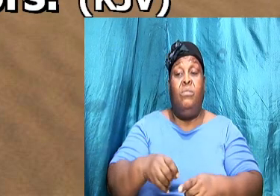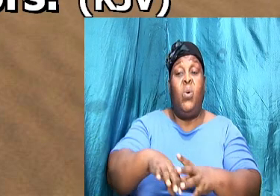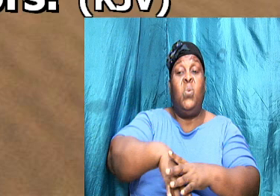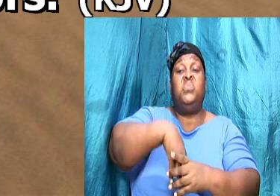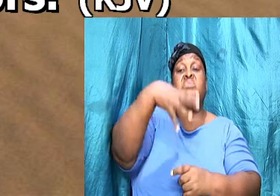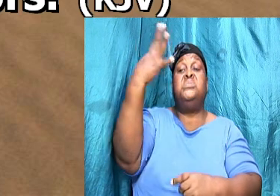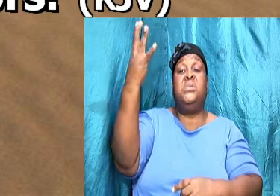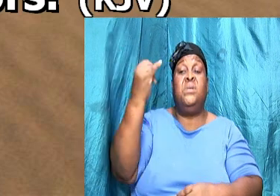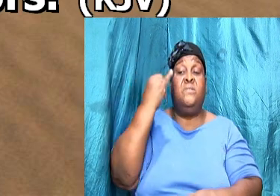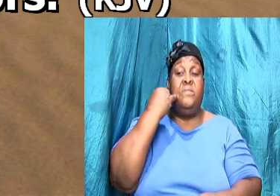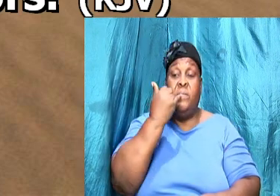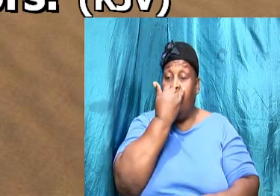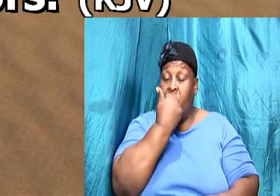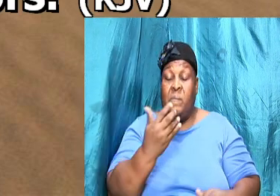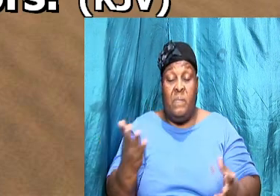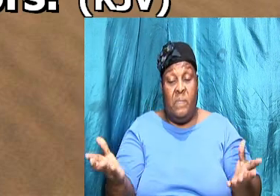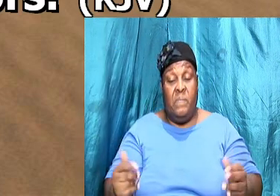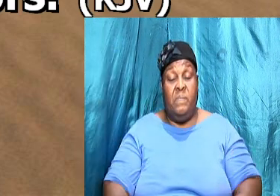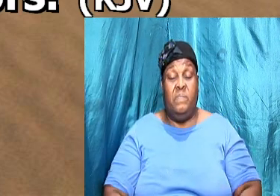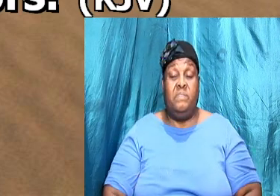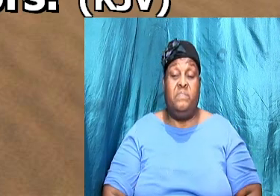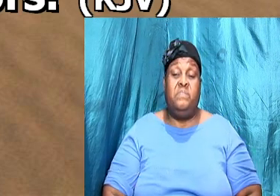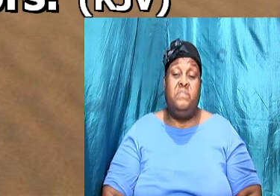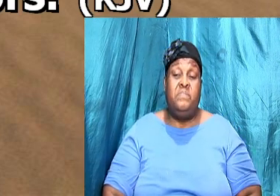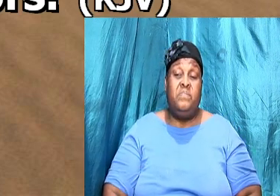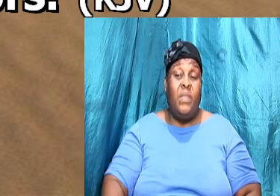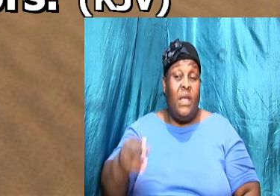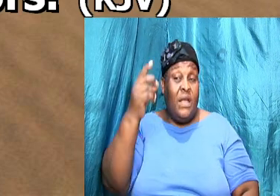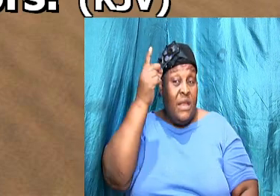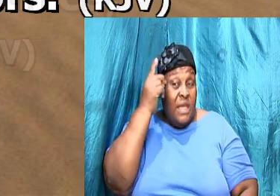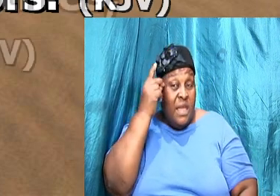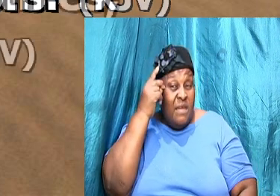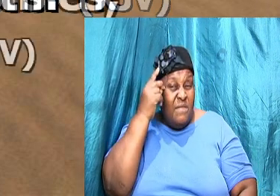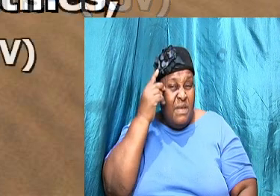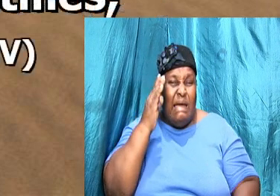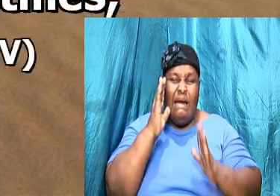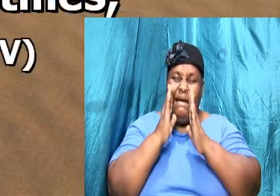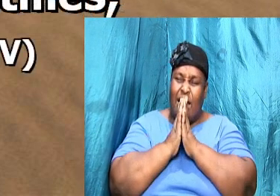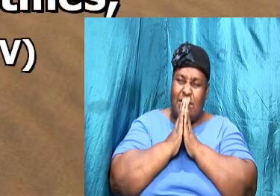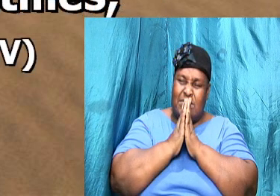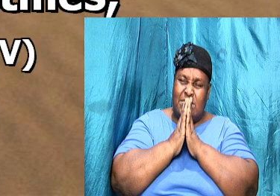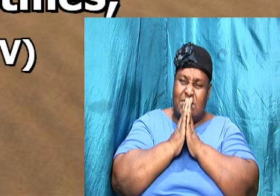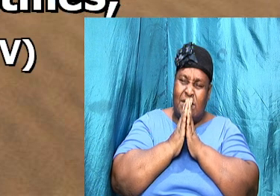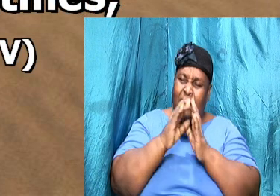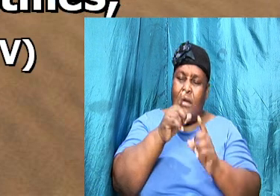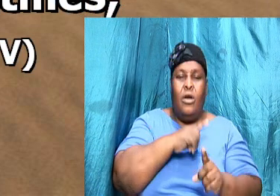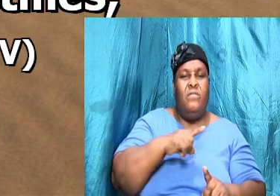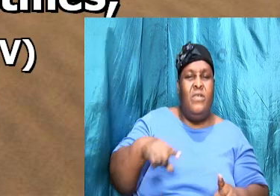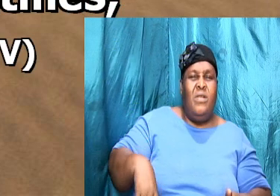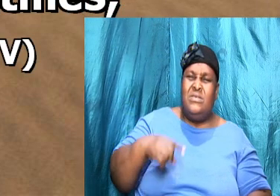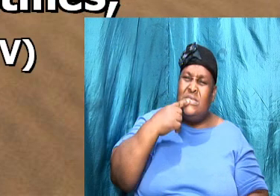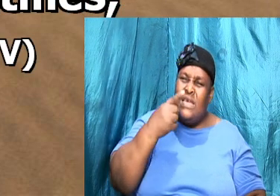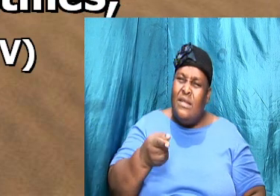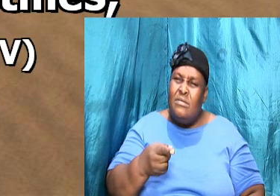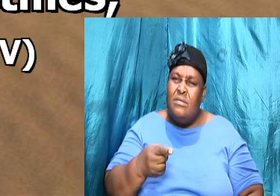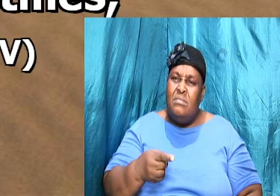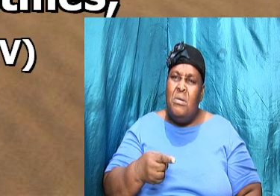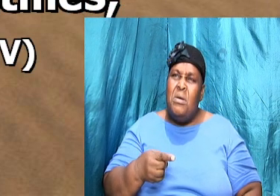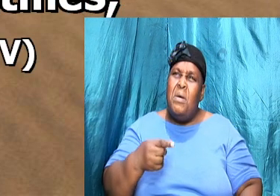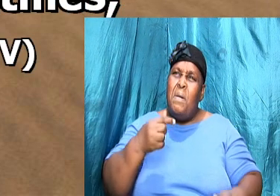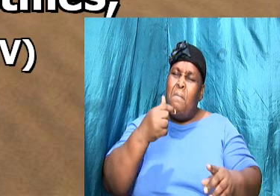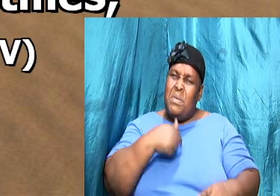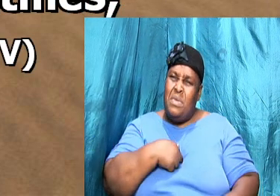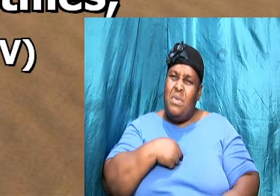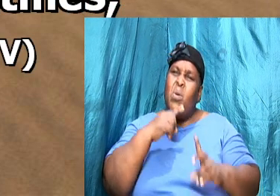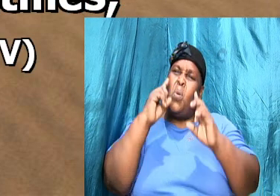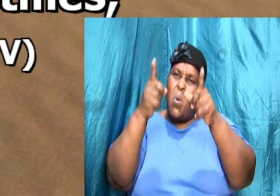the Bible says David inquired of the Lord saying shall I go up